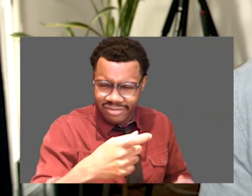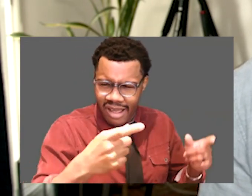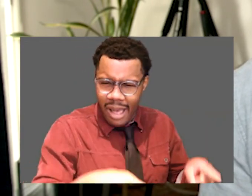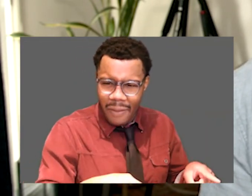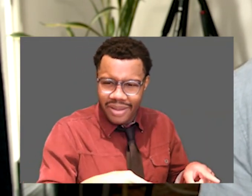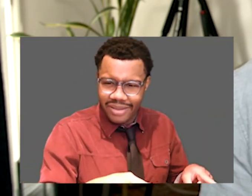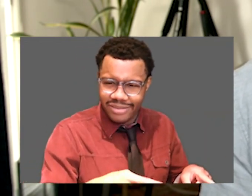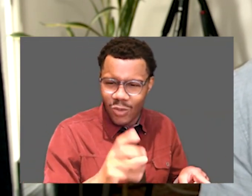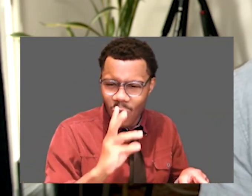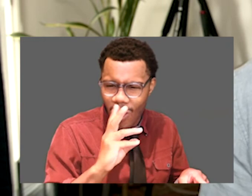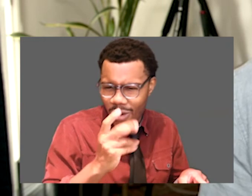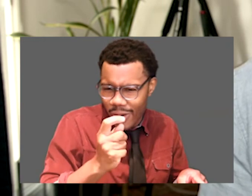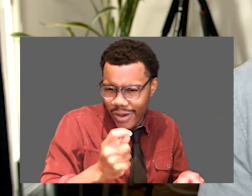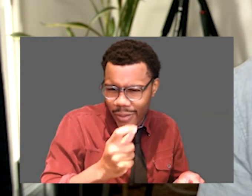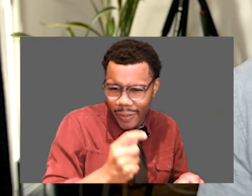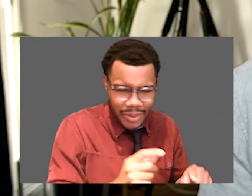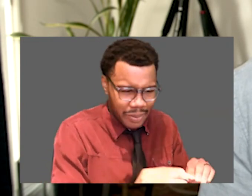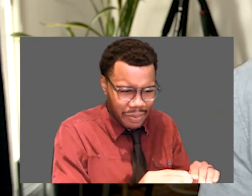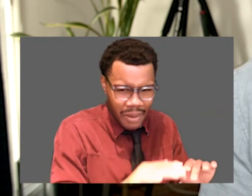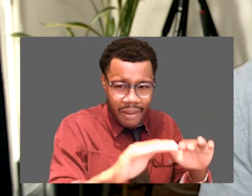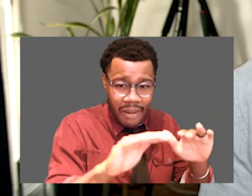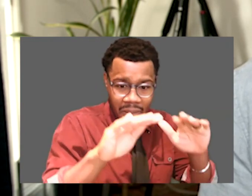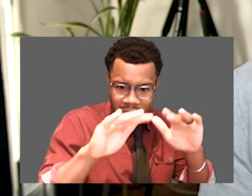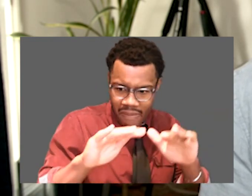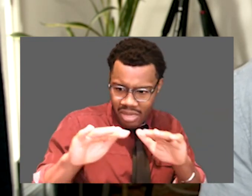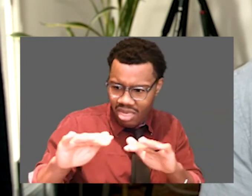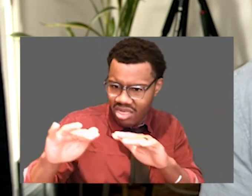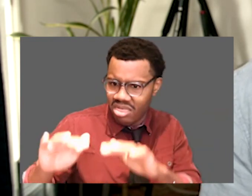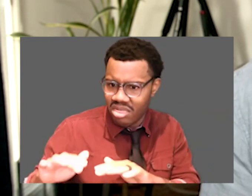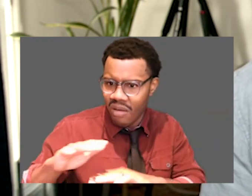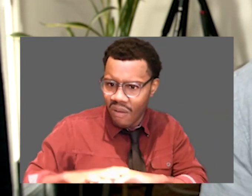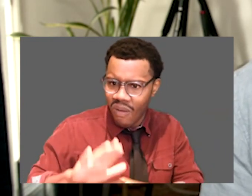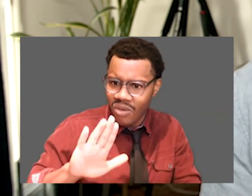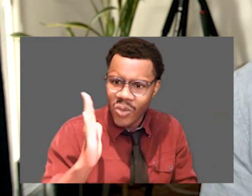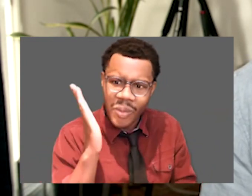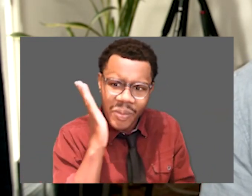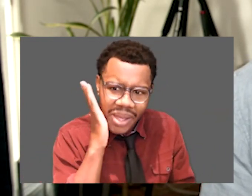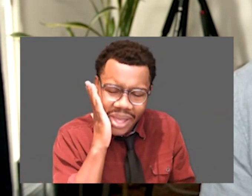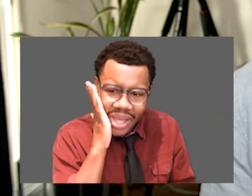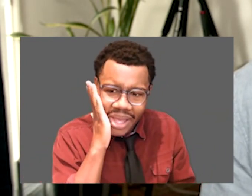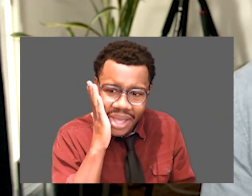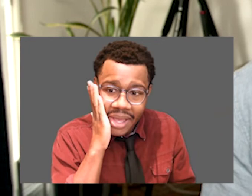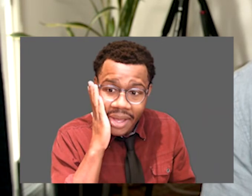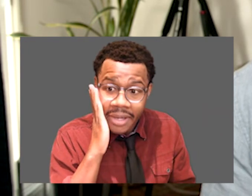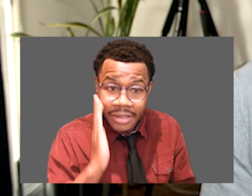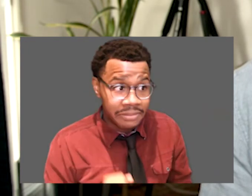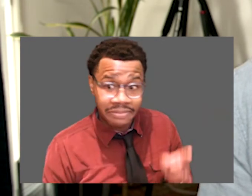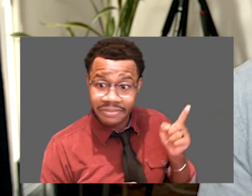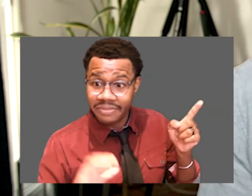which is 2 feet from the toilet. Your cellmate passes gas so loudly it sounds like a semi-truck tooting its